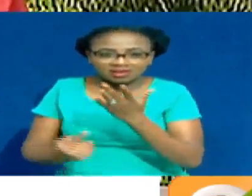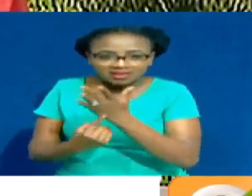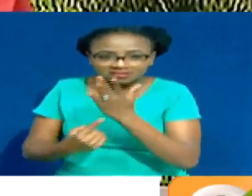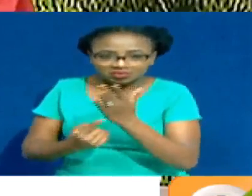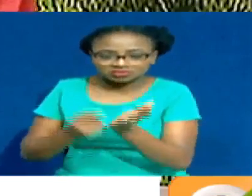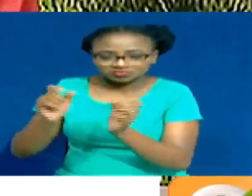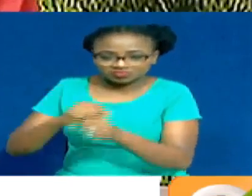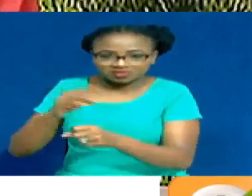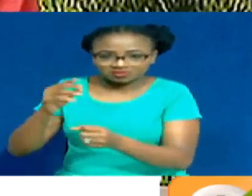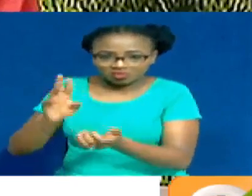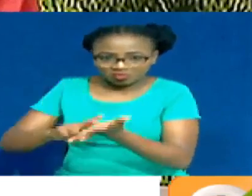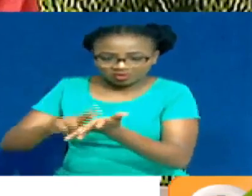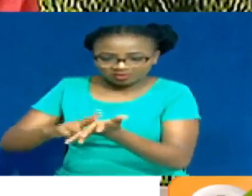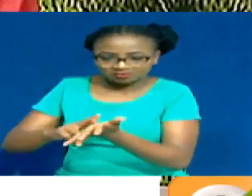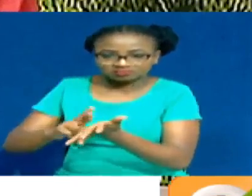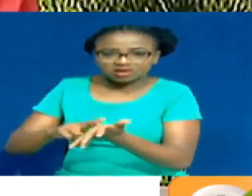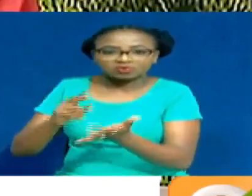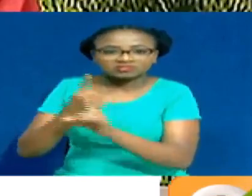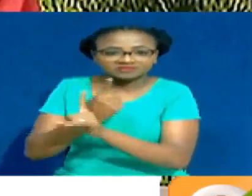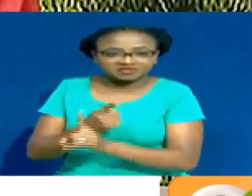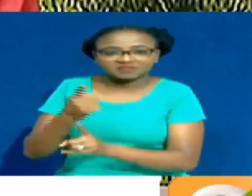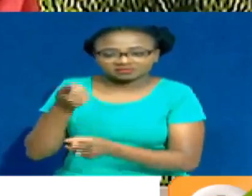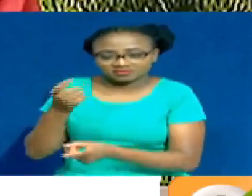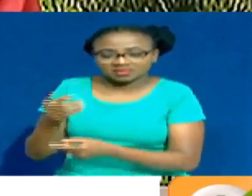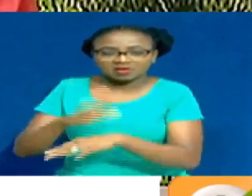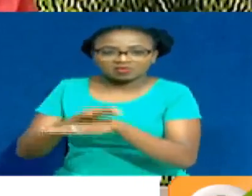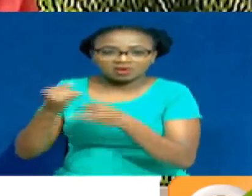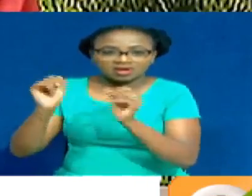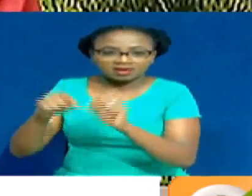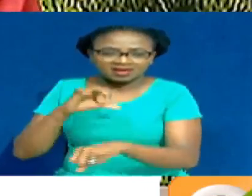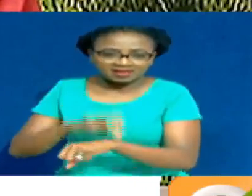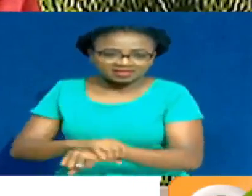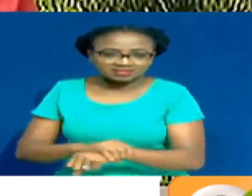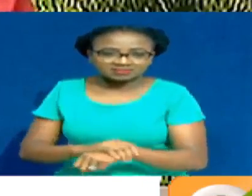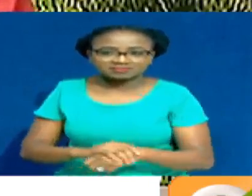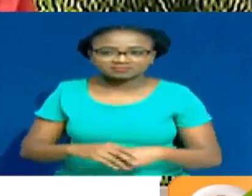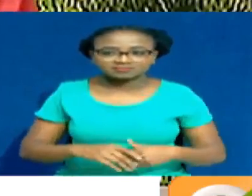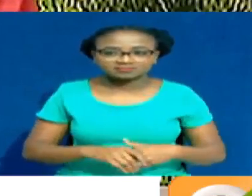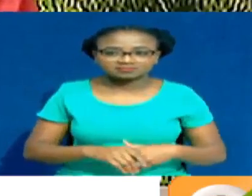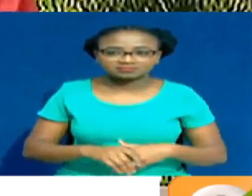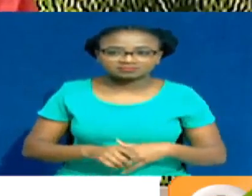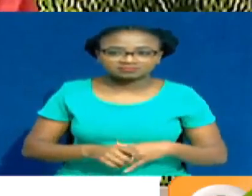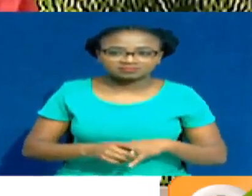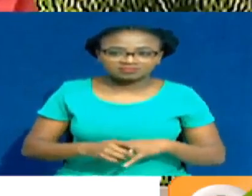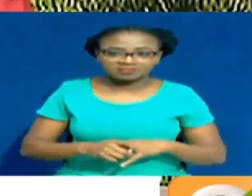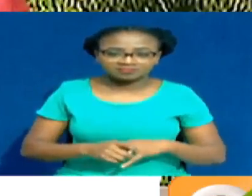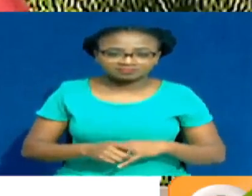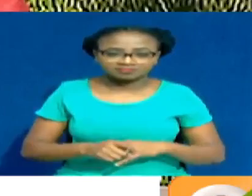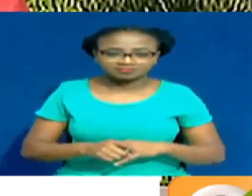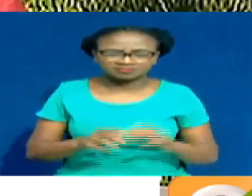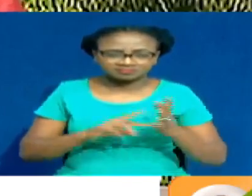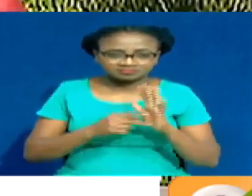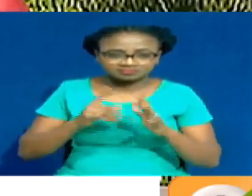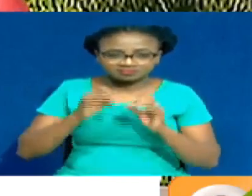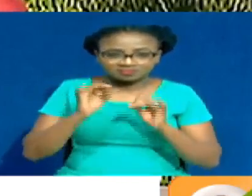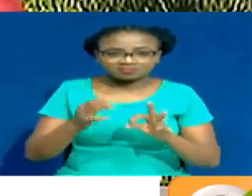is missing, we have an electronic document management system, and we can look for whatever you're looking for in that file. So if they are